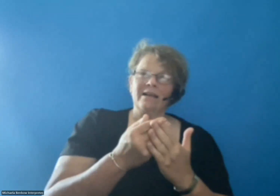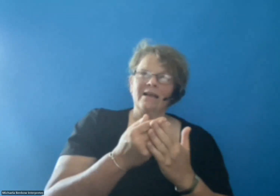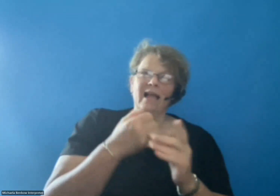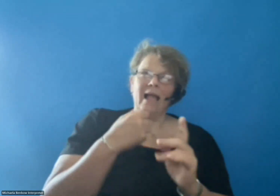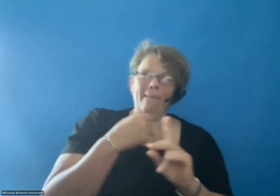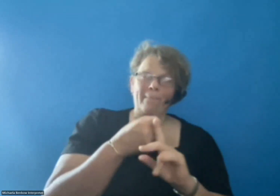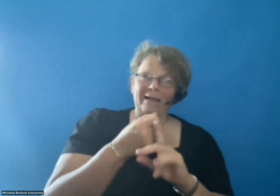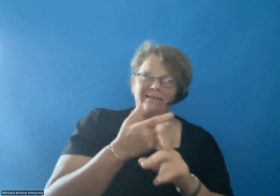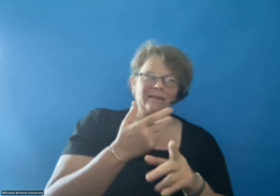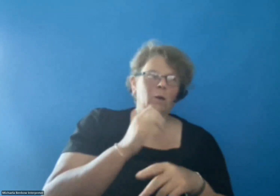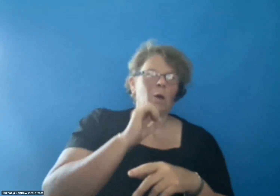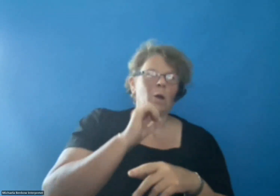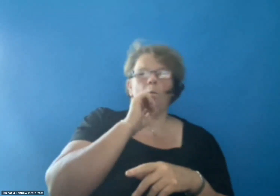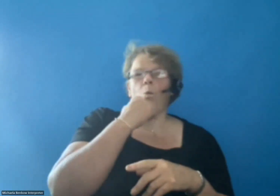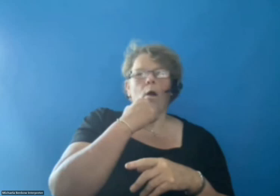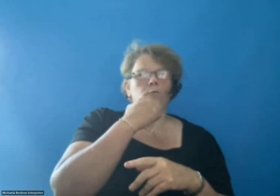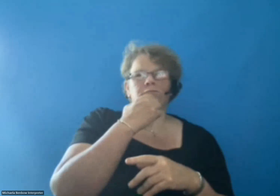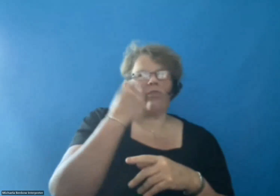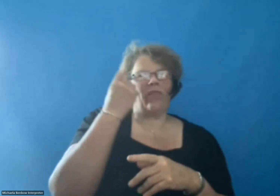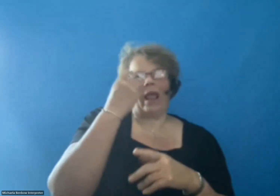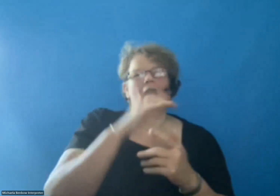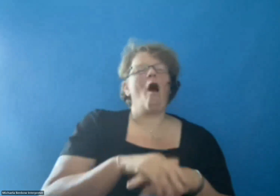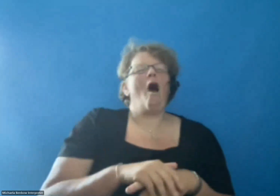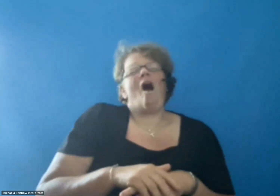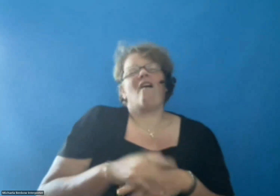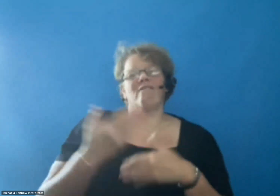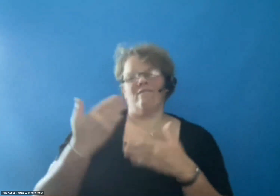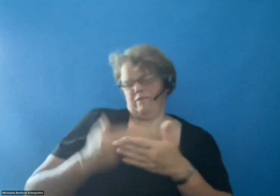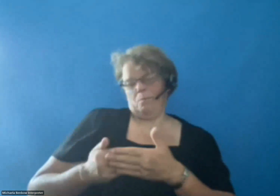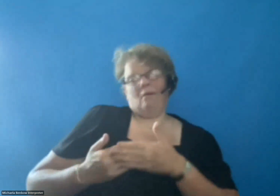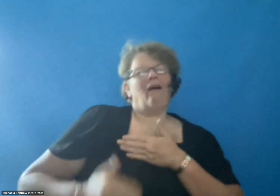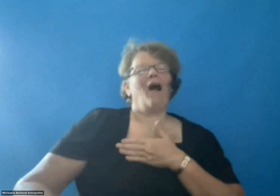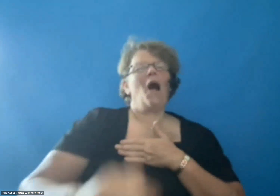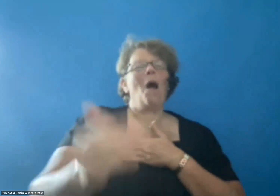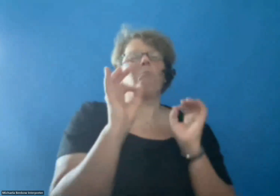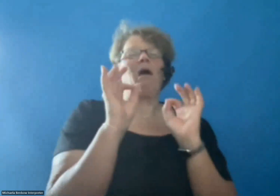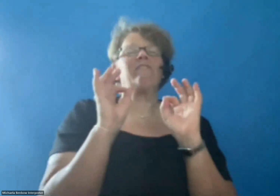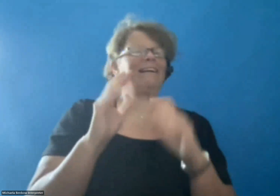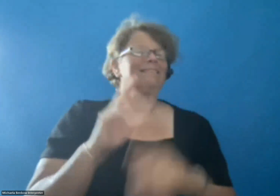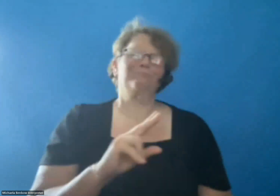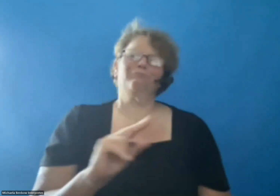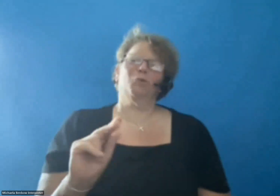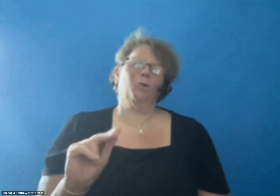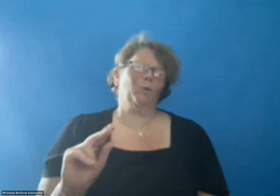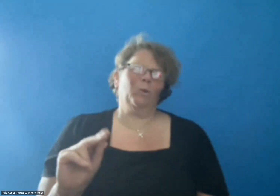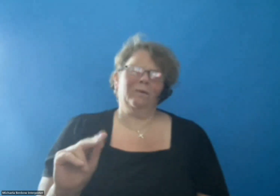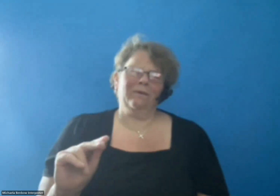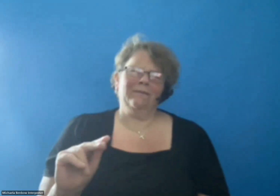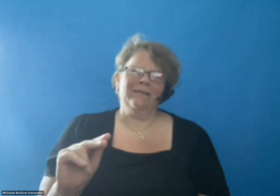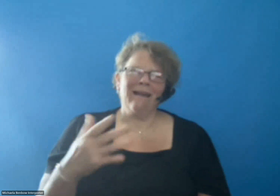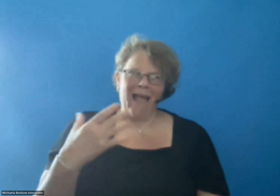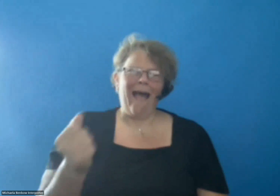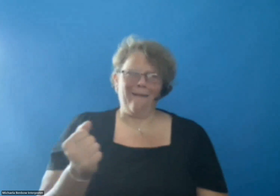think, well, actually it's all going to be rosy. We really understand the baseline to which we're working to, which in reality has